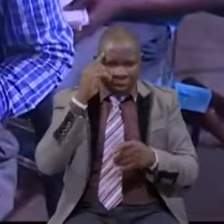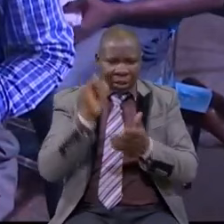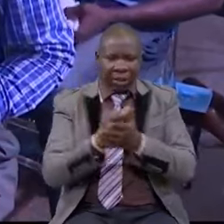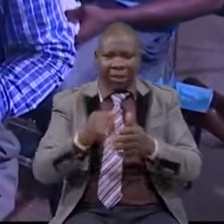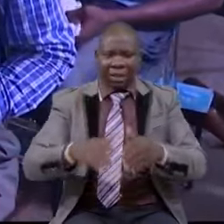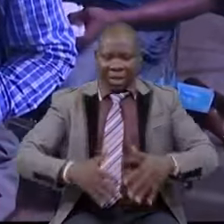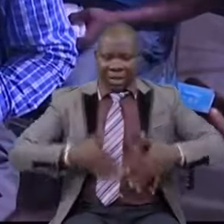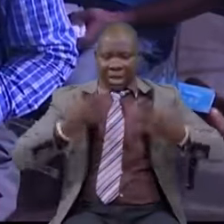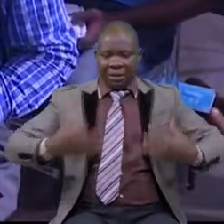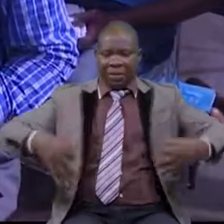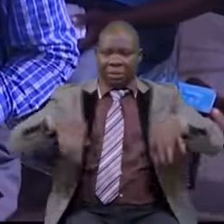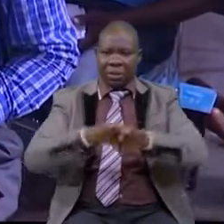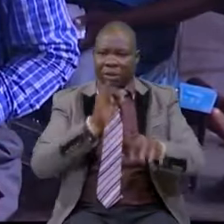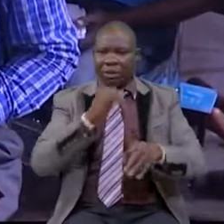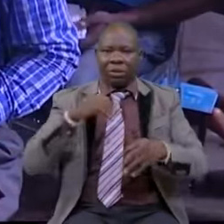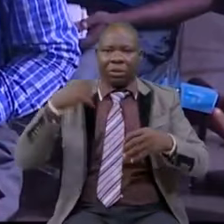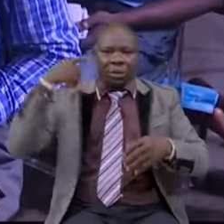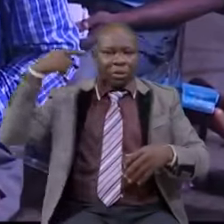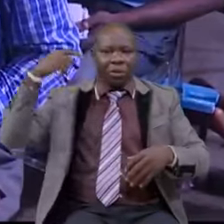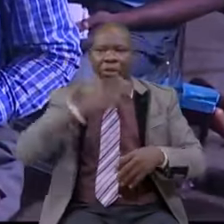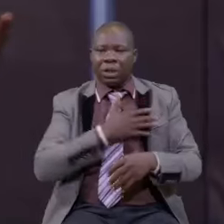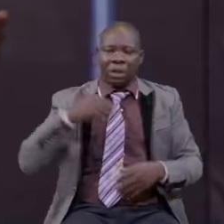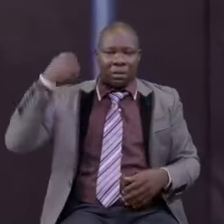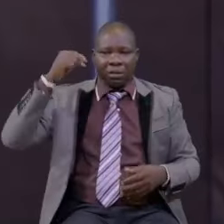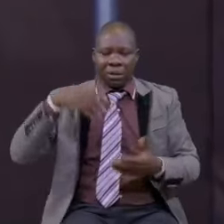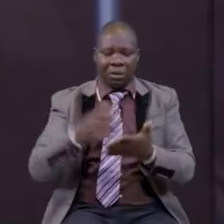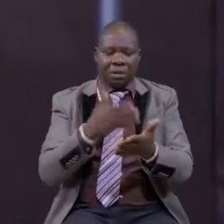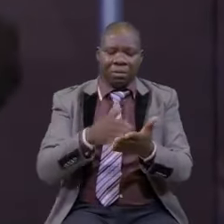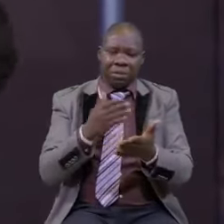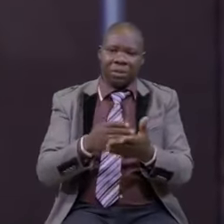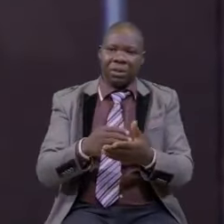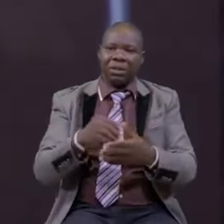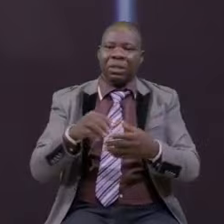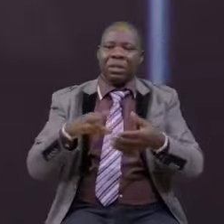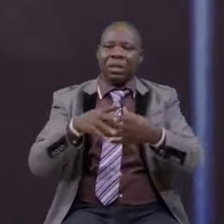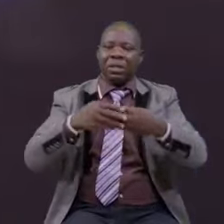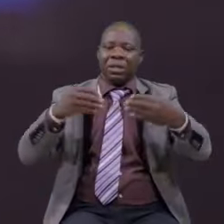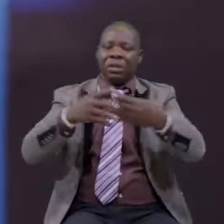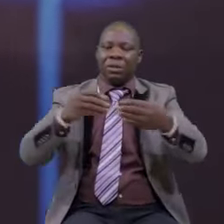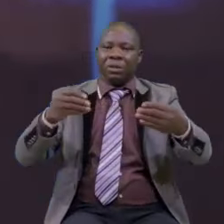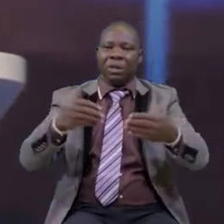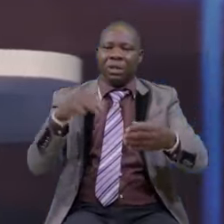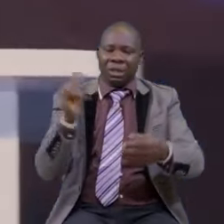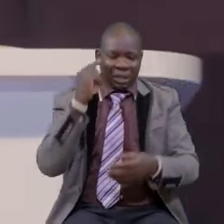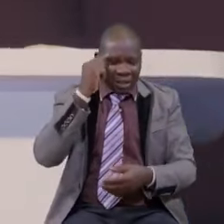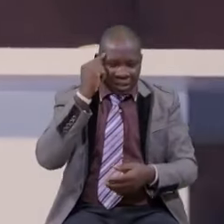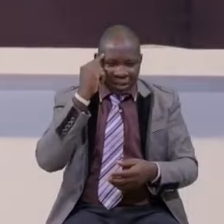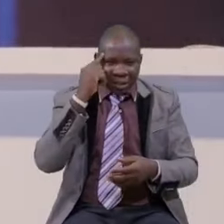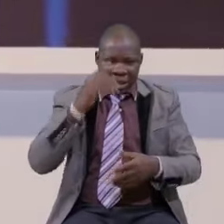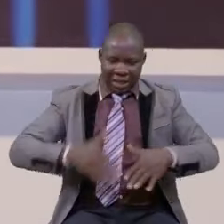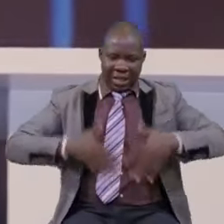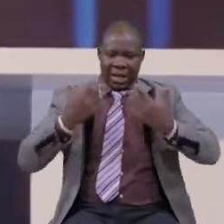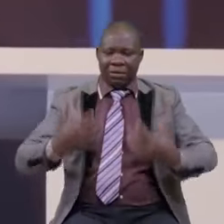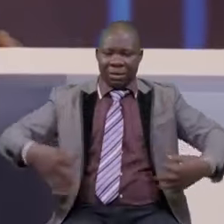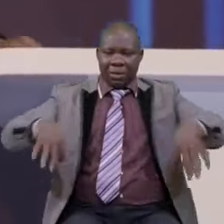is gold and silver, it's money, pounds and dollars. They think life's essential